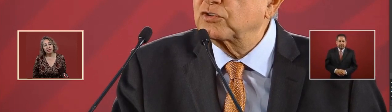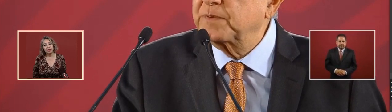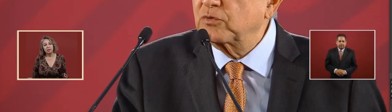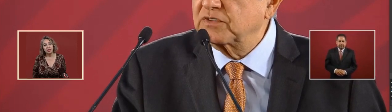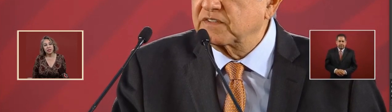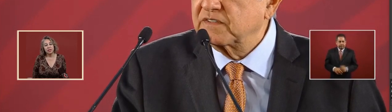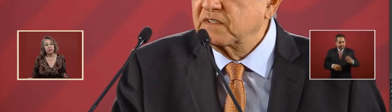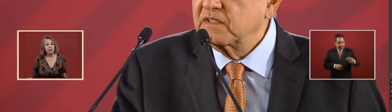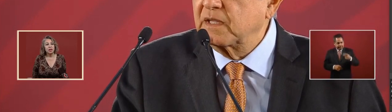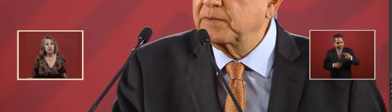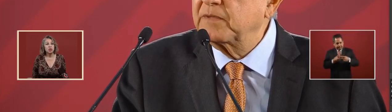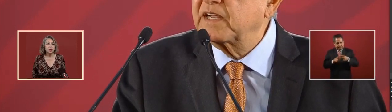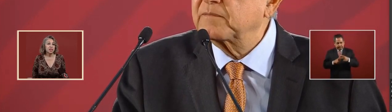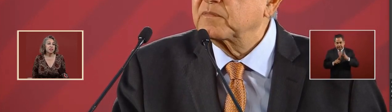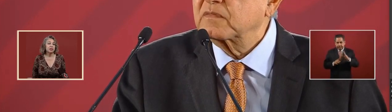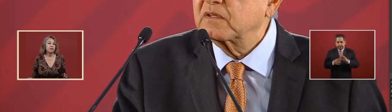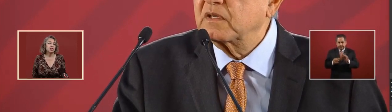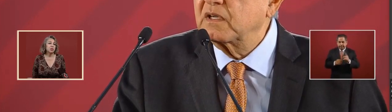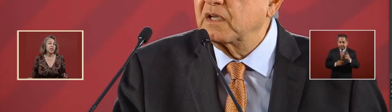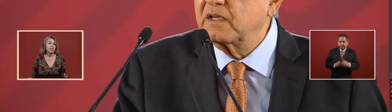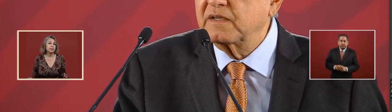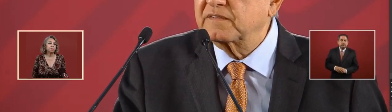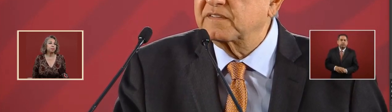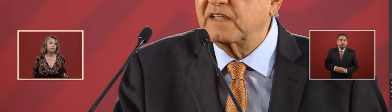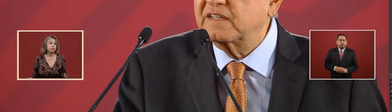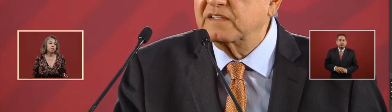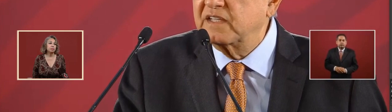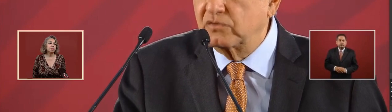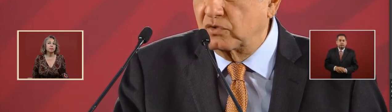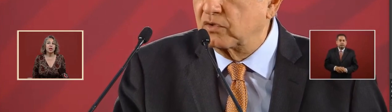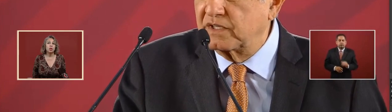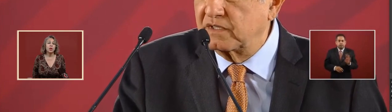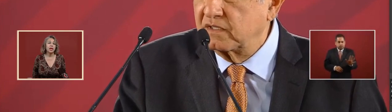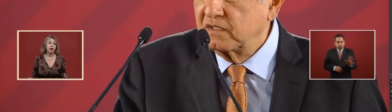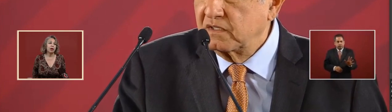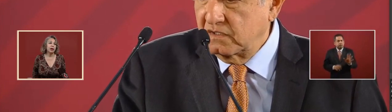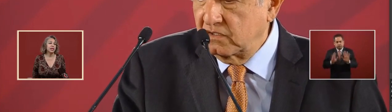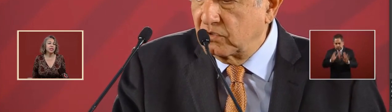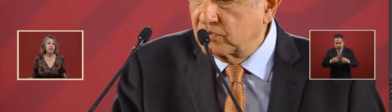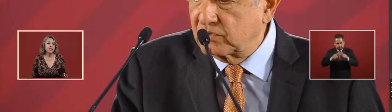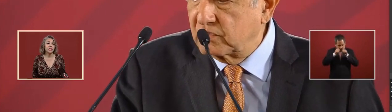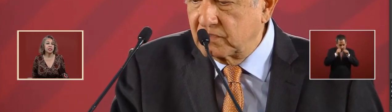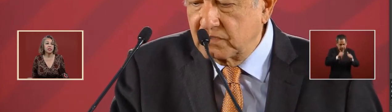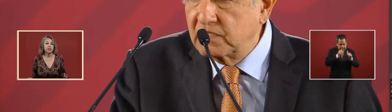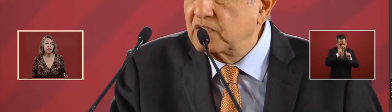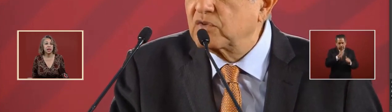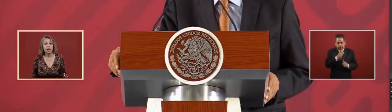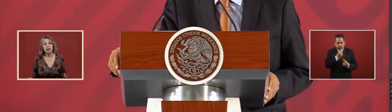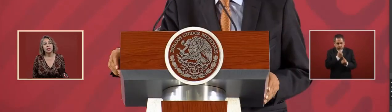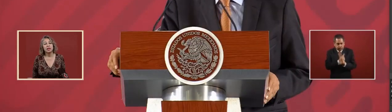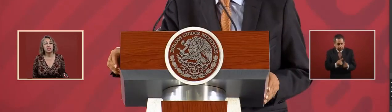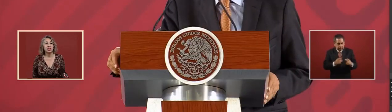I have time to answer. Two questions. The first one is, we are attending to the children